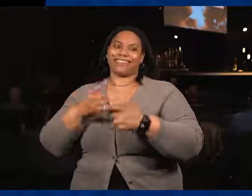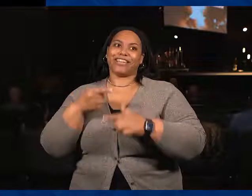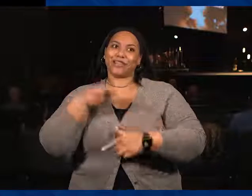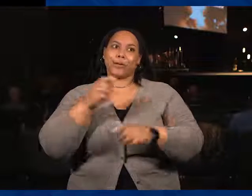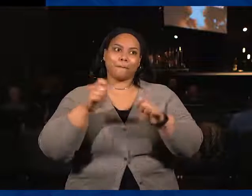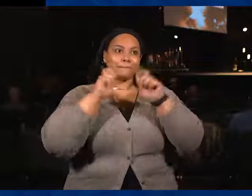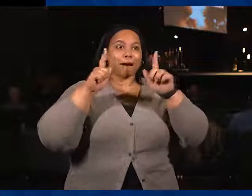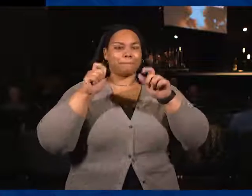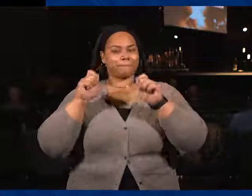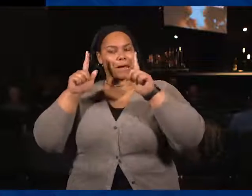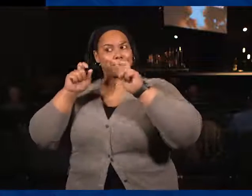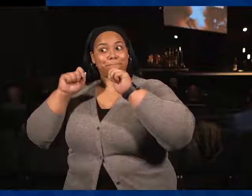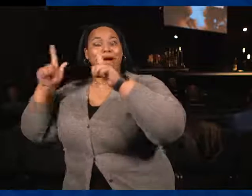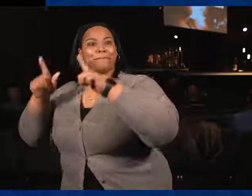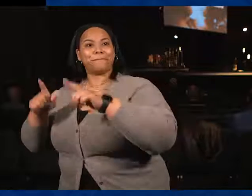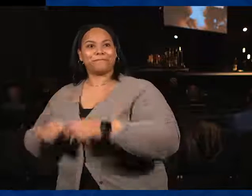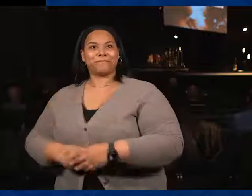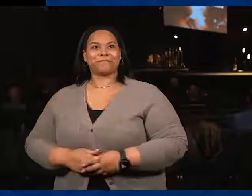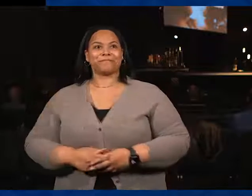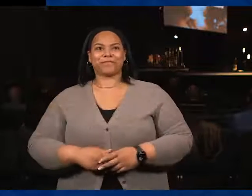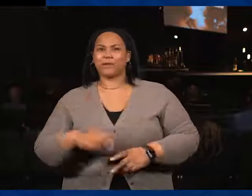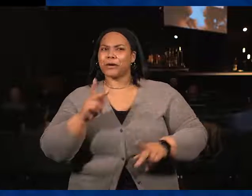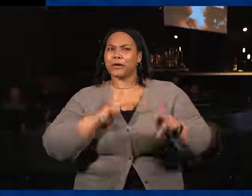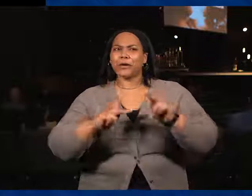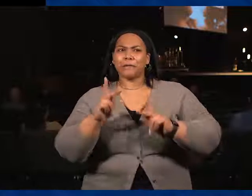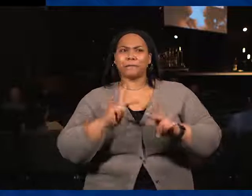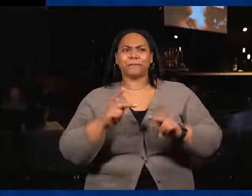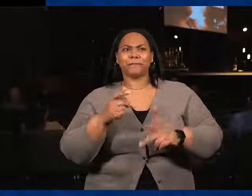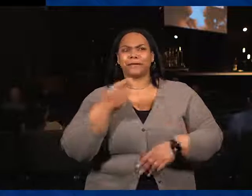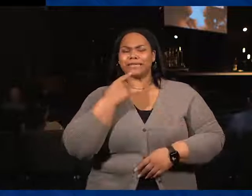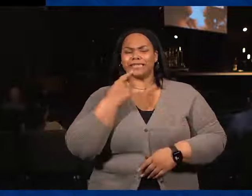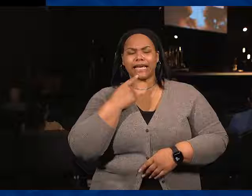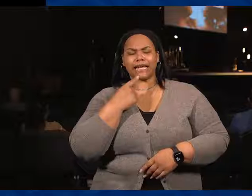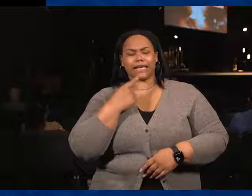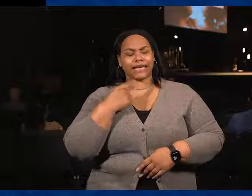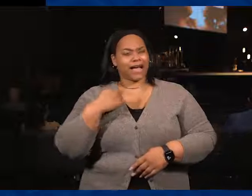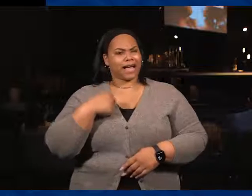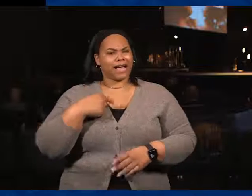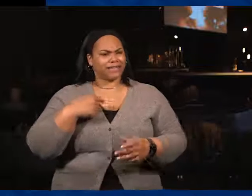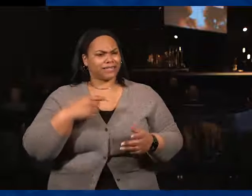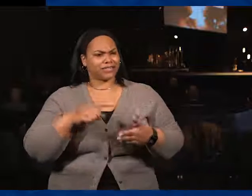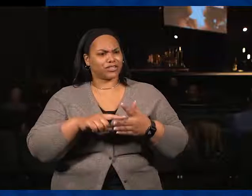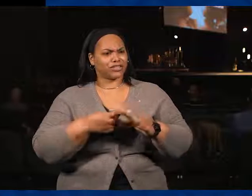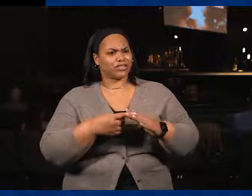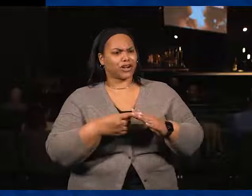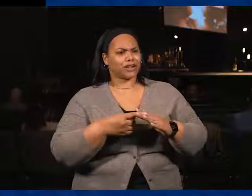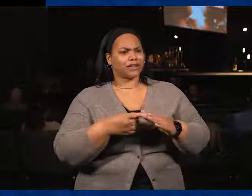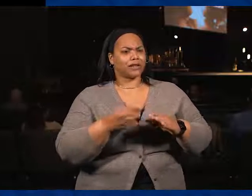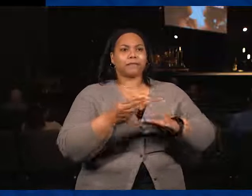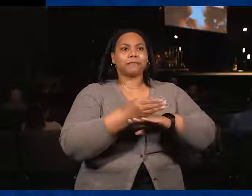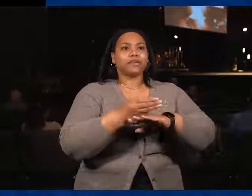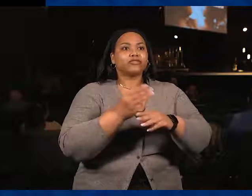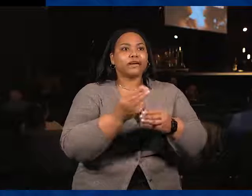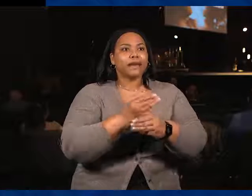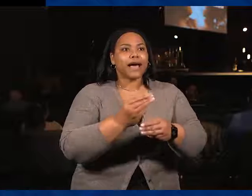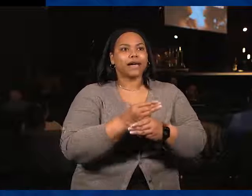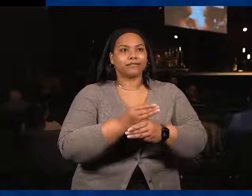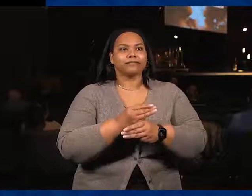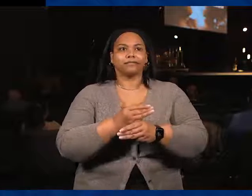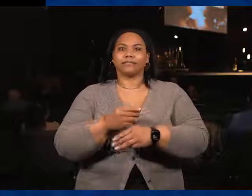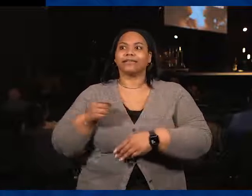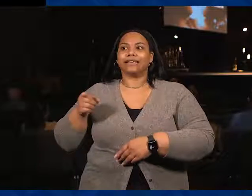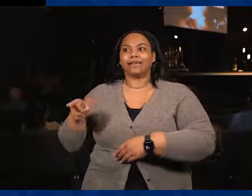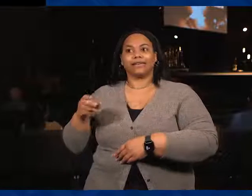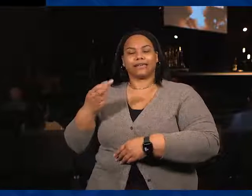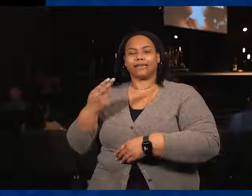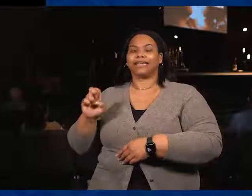Pop. People ask me all the time, how did you get in the ministry for mathematics? Dr. Gore was the reason. Because in